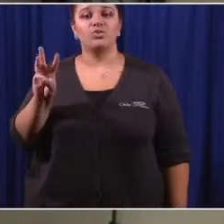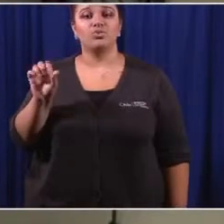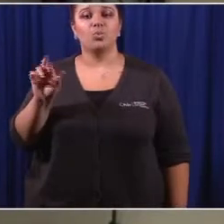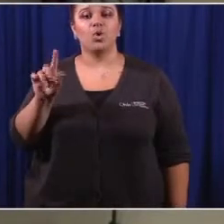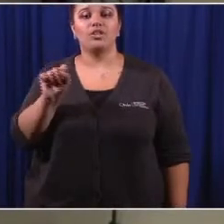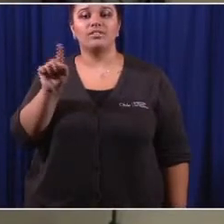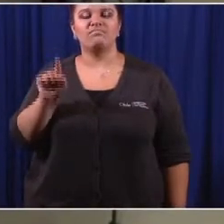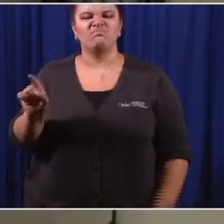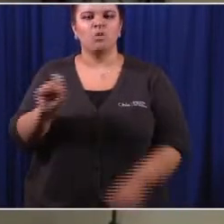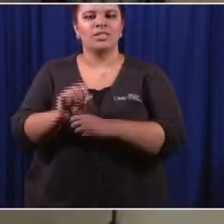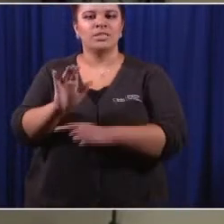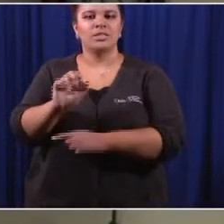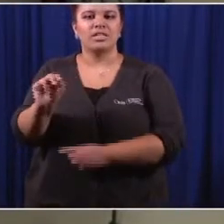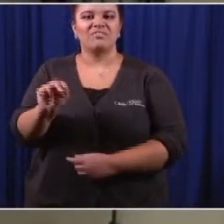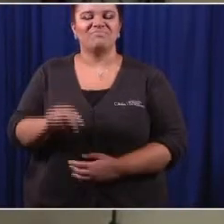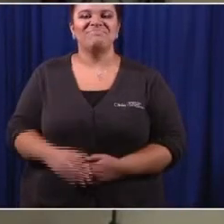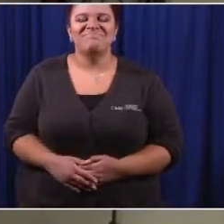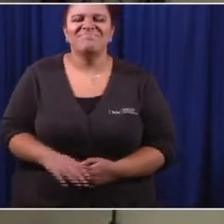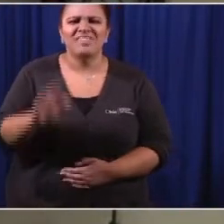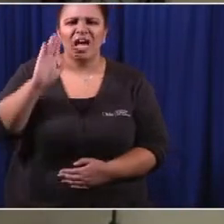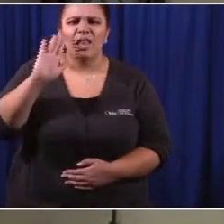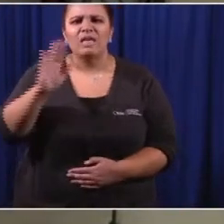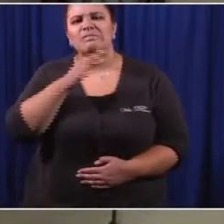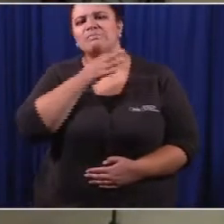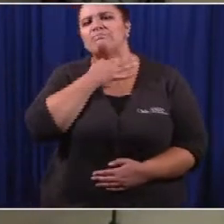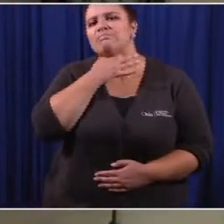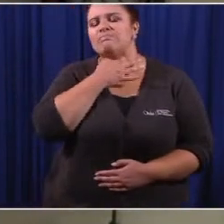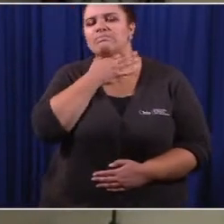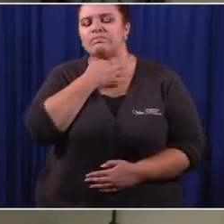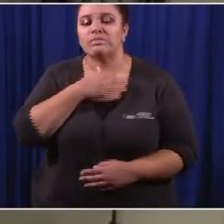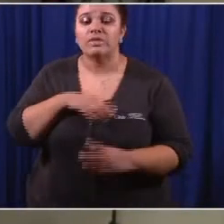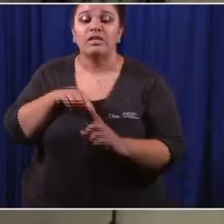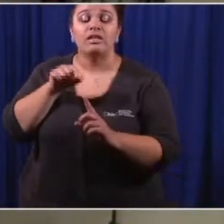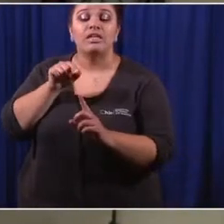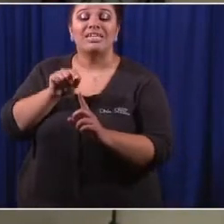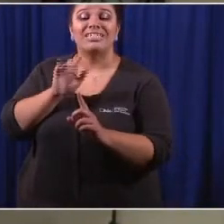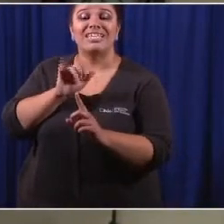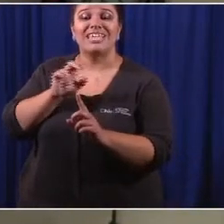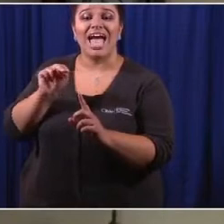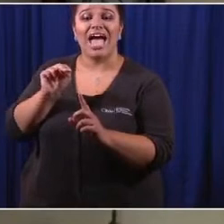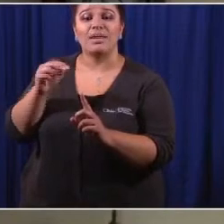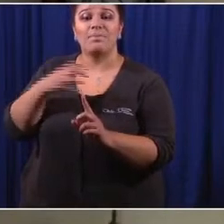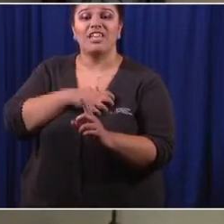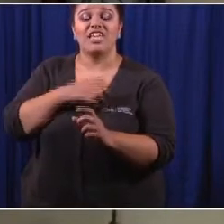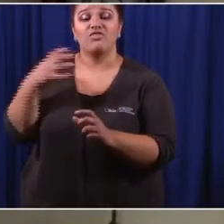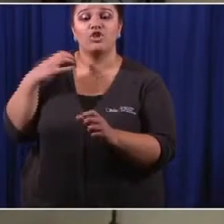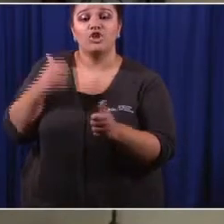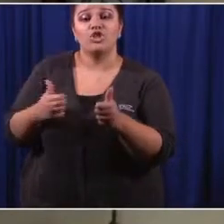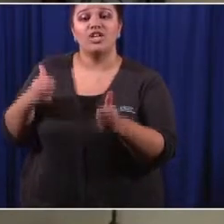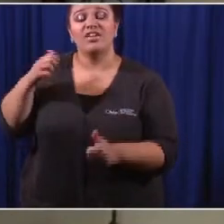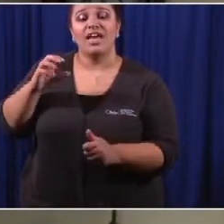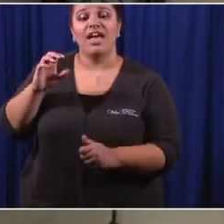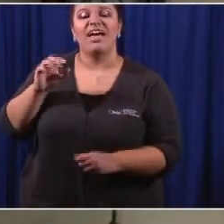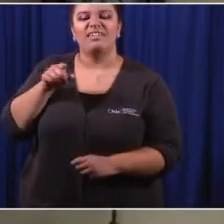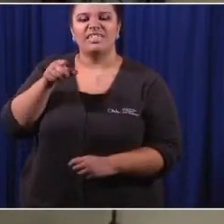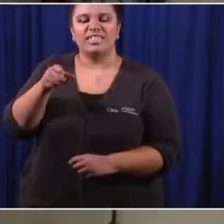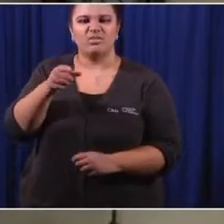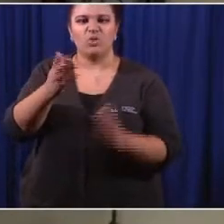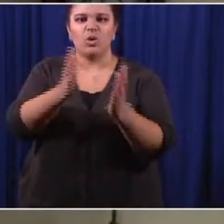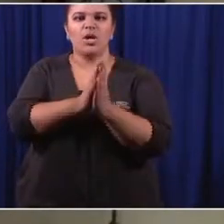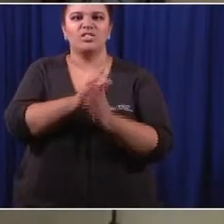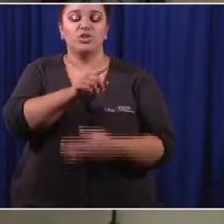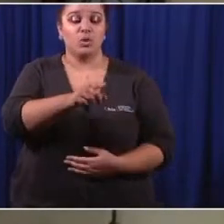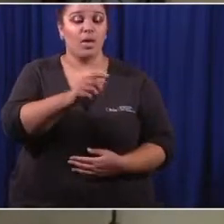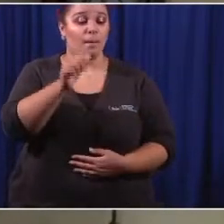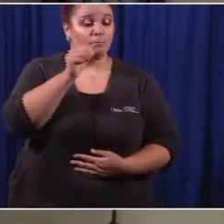if you're able to follow up about Cincinnati Police Chief Elliot Isaac's request that you no longer impose the 10 p.m. closure for bars